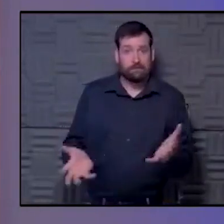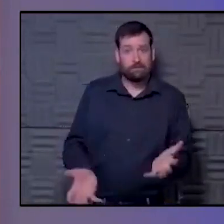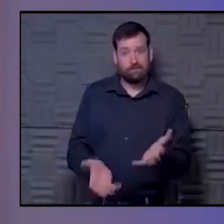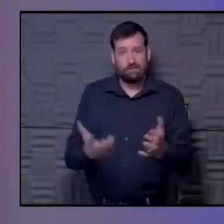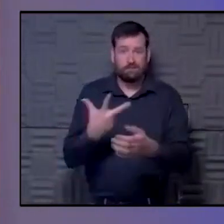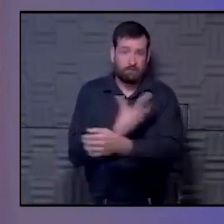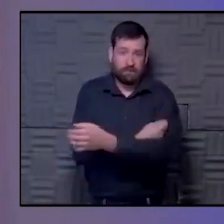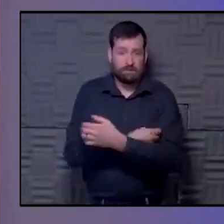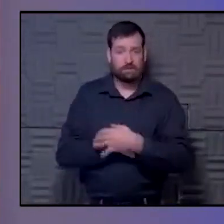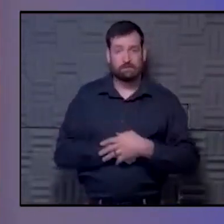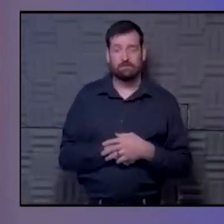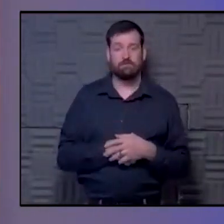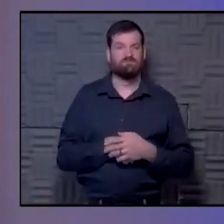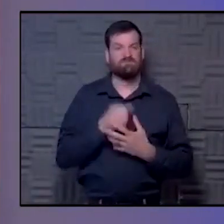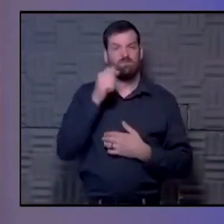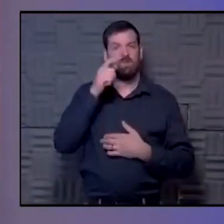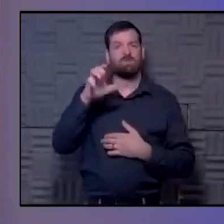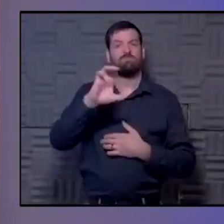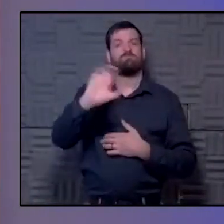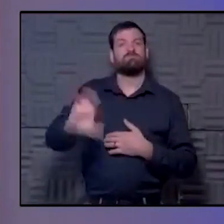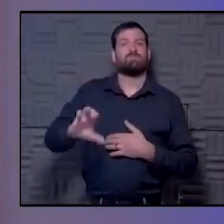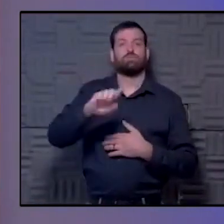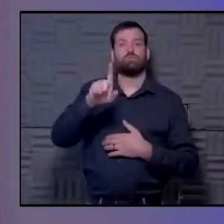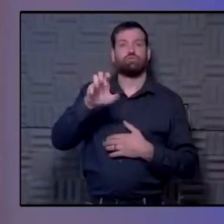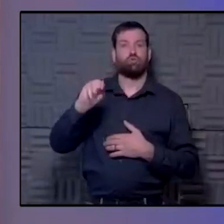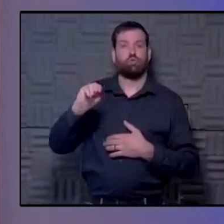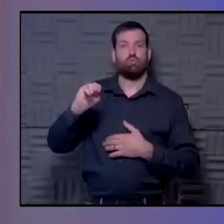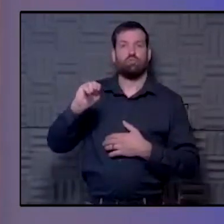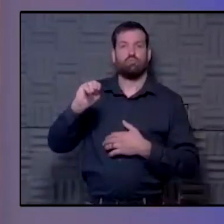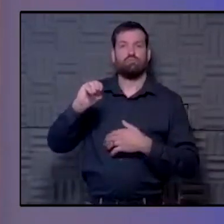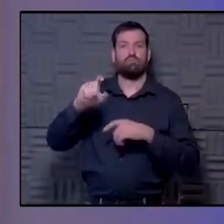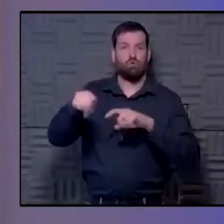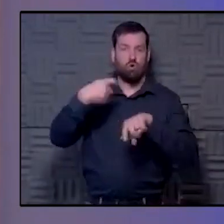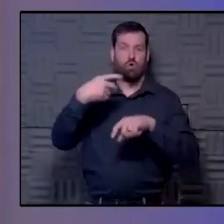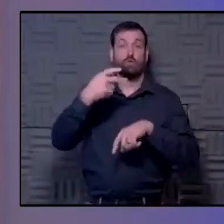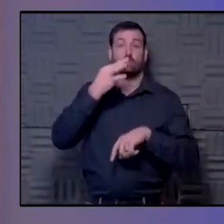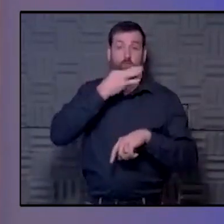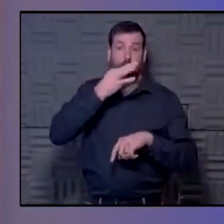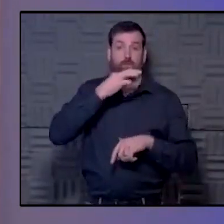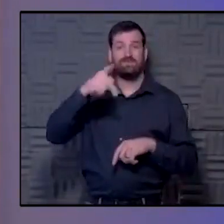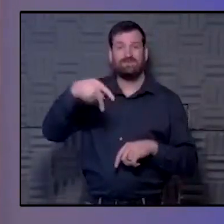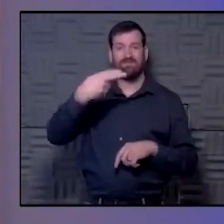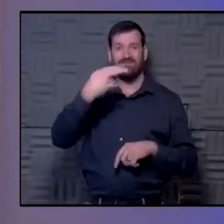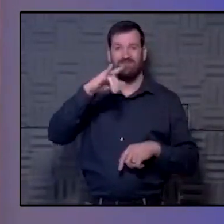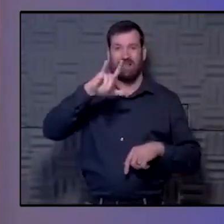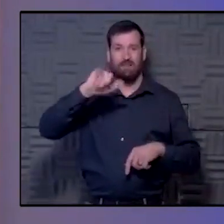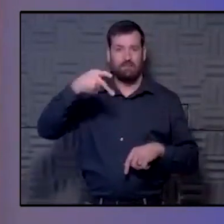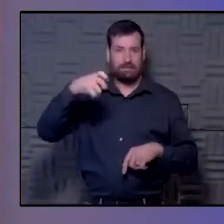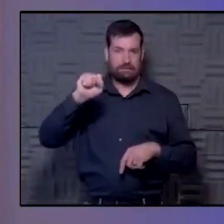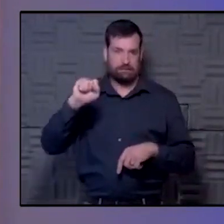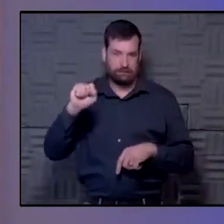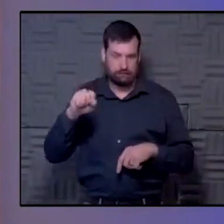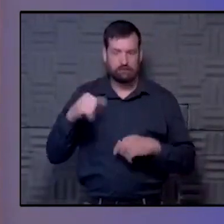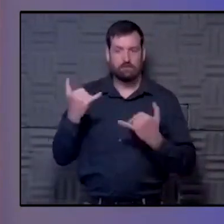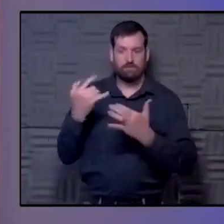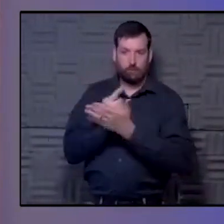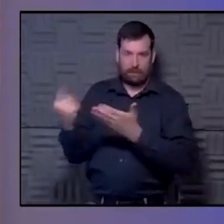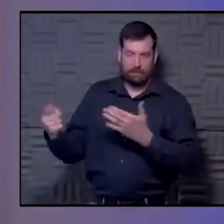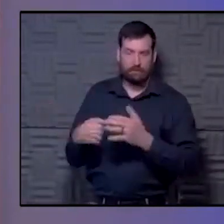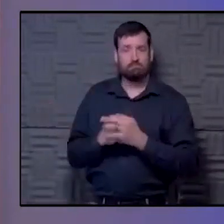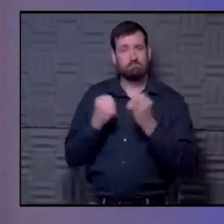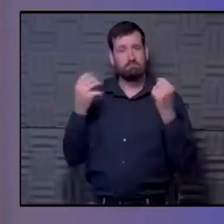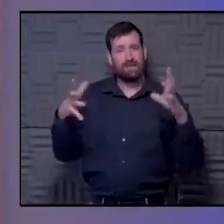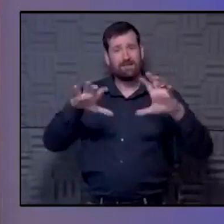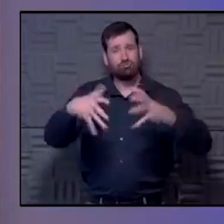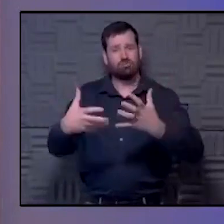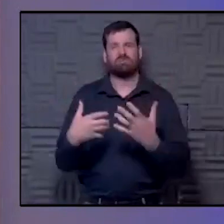vaccinations. I'm going to do a Zoom call with a group in the Philippines here later this week because there are a lot of people, a lot of populations that are